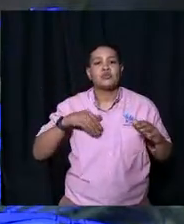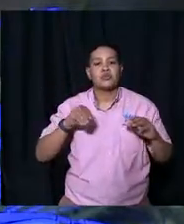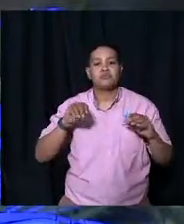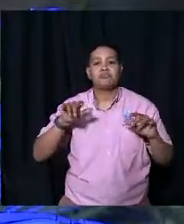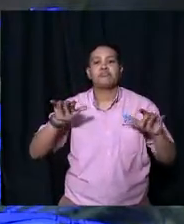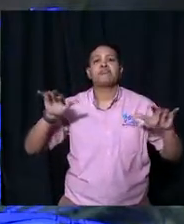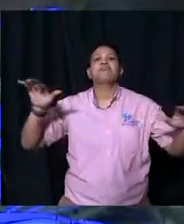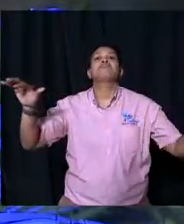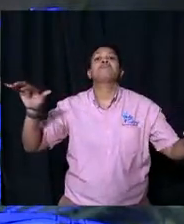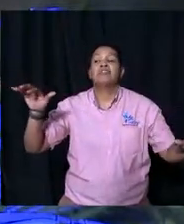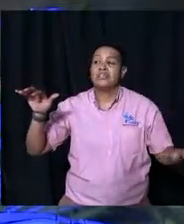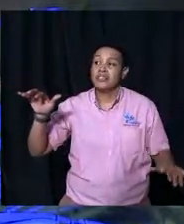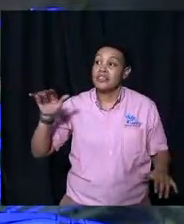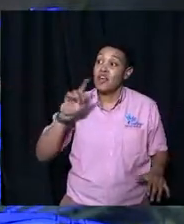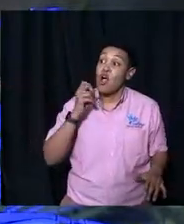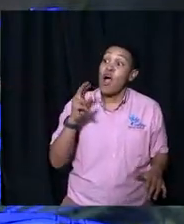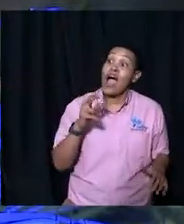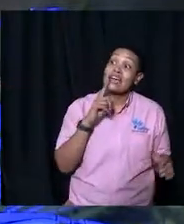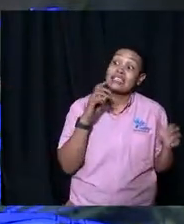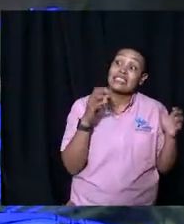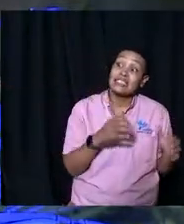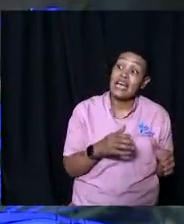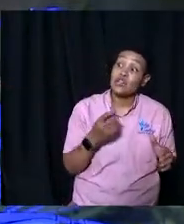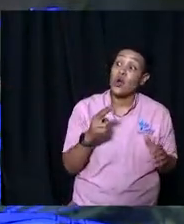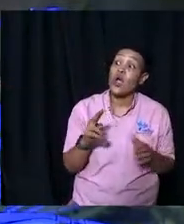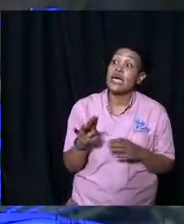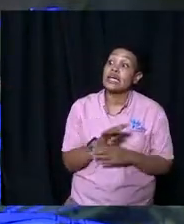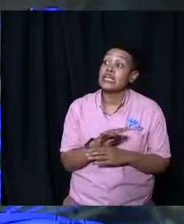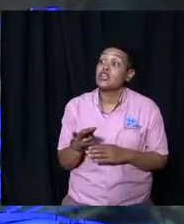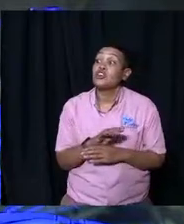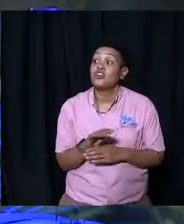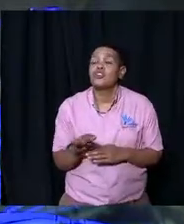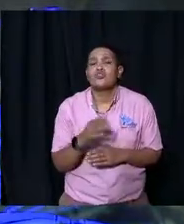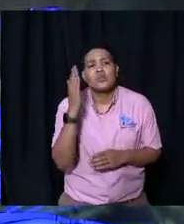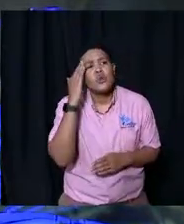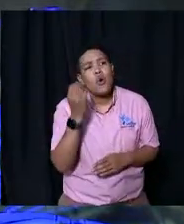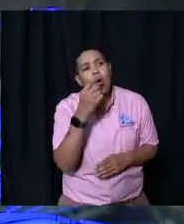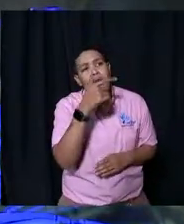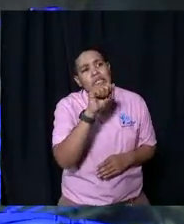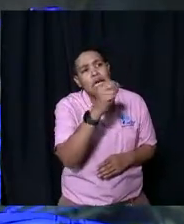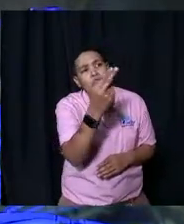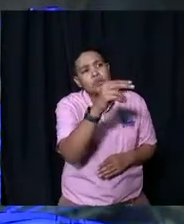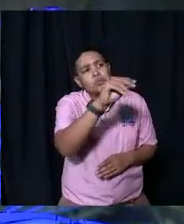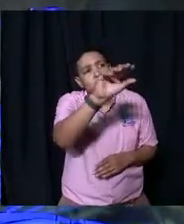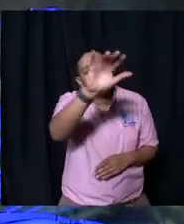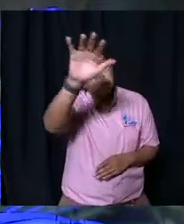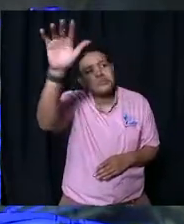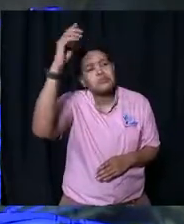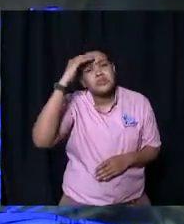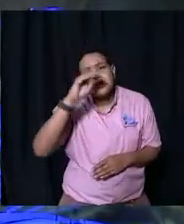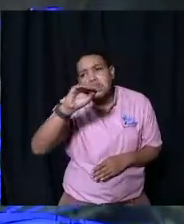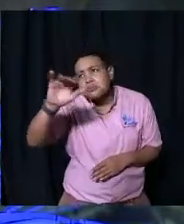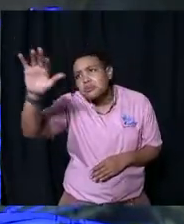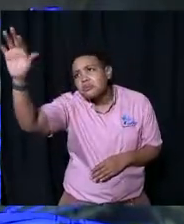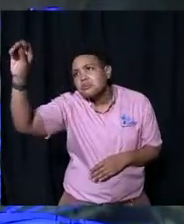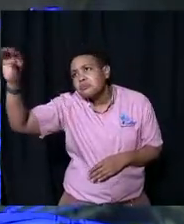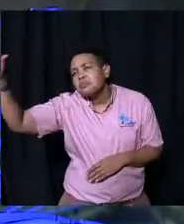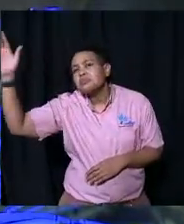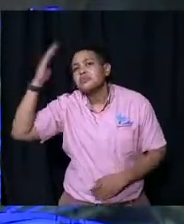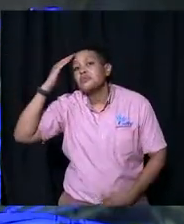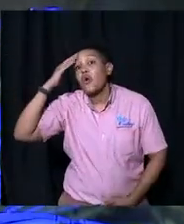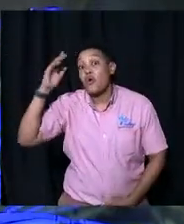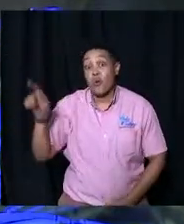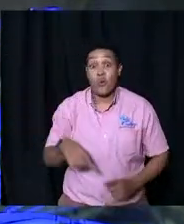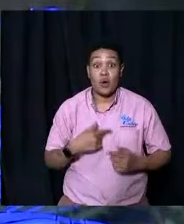country, or as sectors, or as an industry, and so forth. And when we decide to